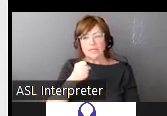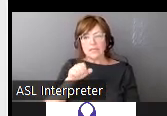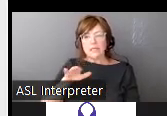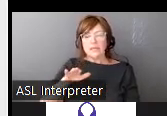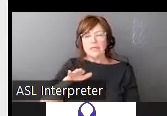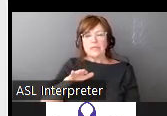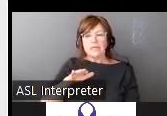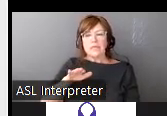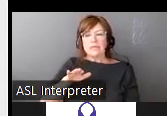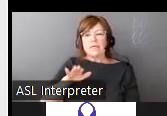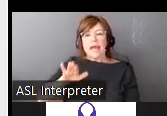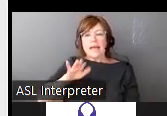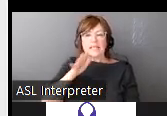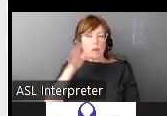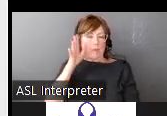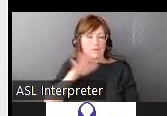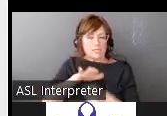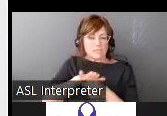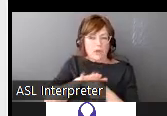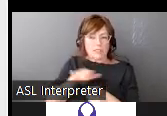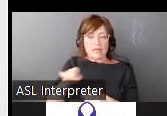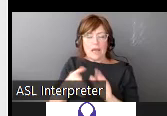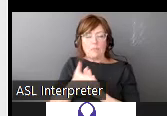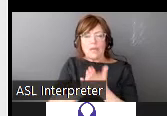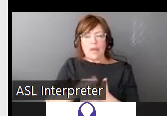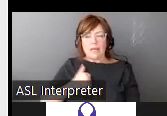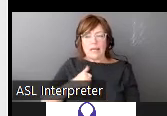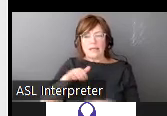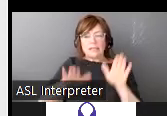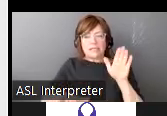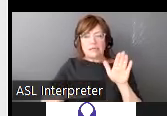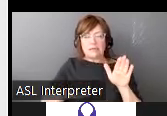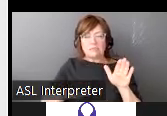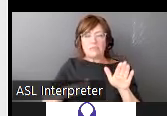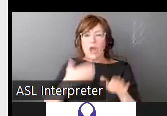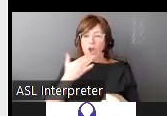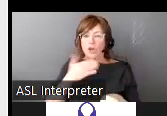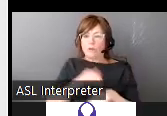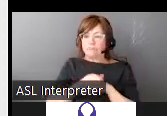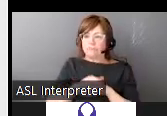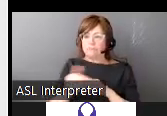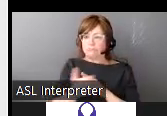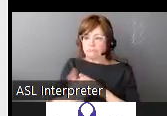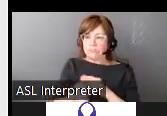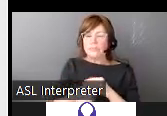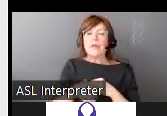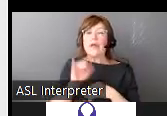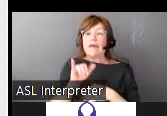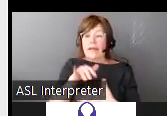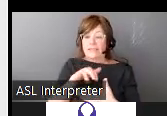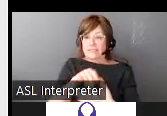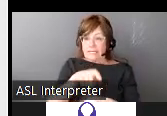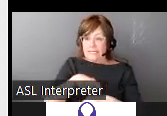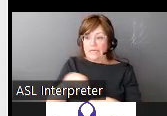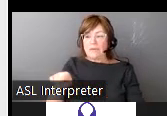parent-grandparent. He was a Canadian citizen and reported a very good proficiency of English. At the time of the study, he was living with